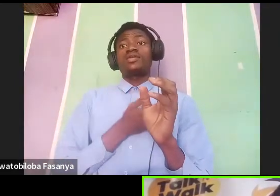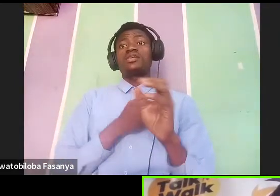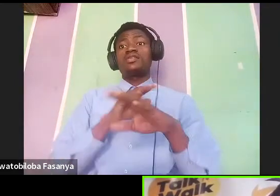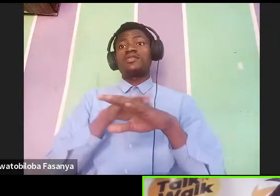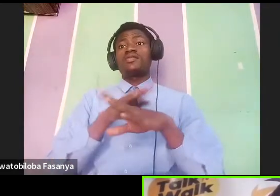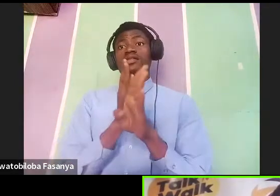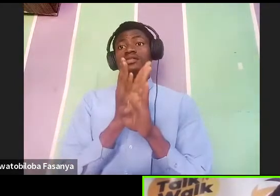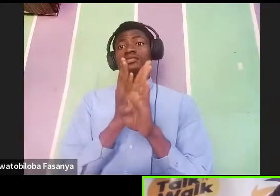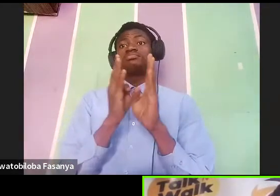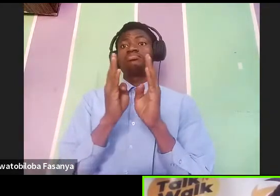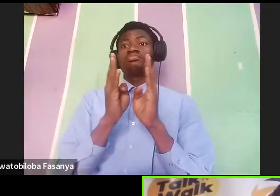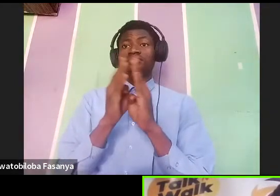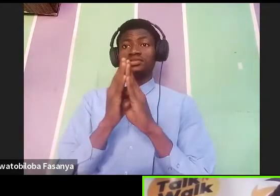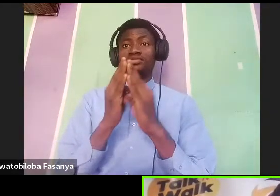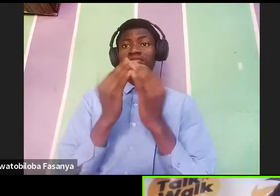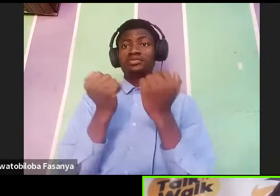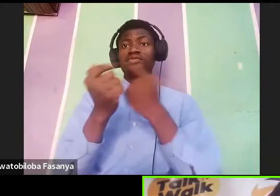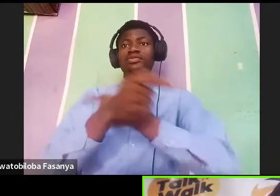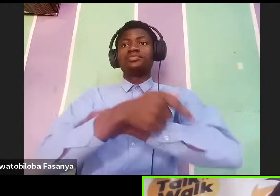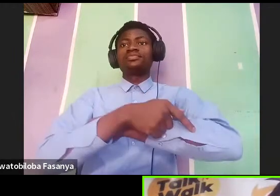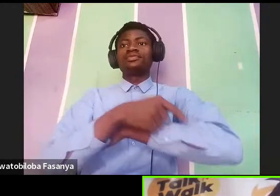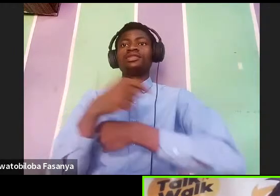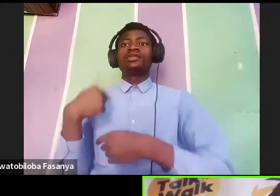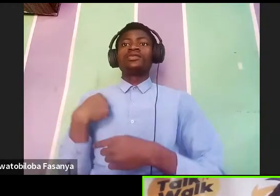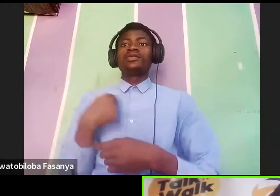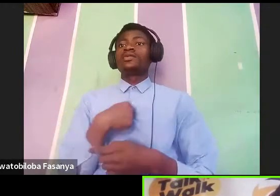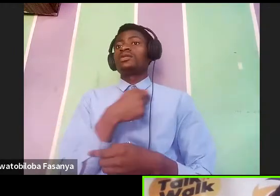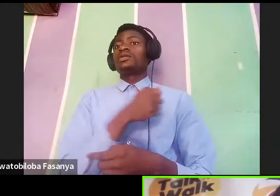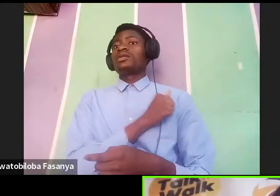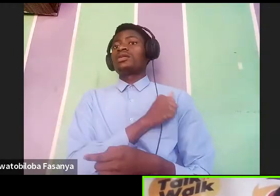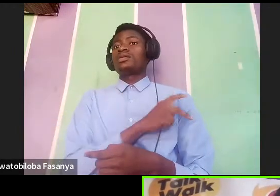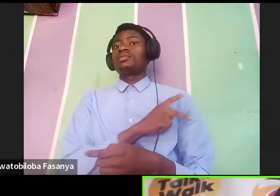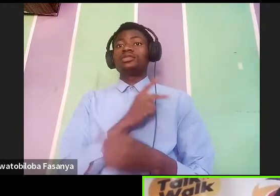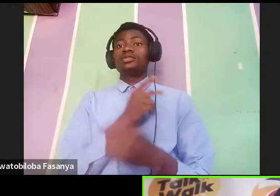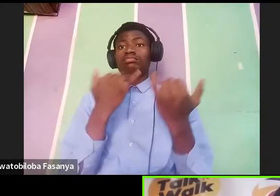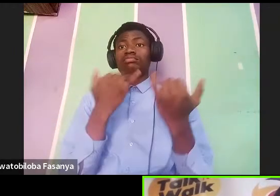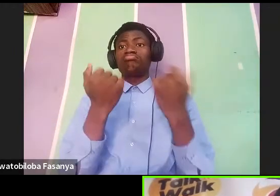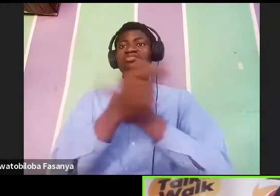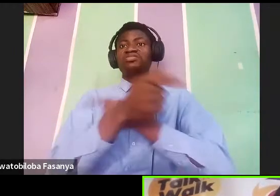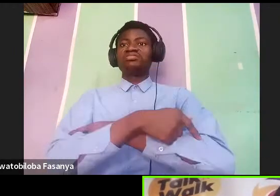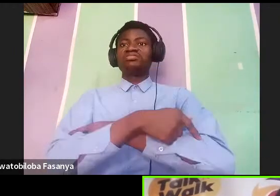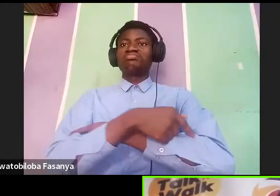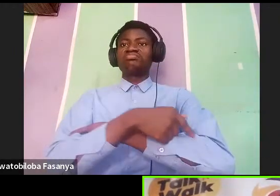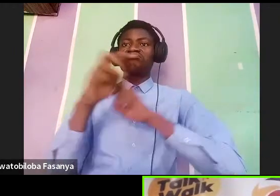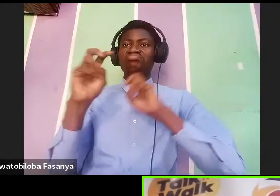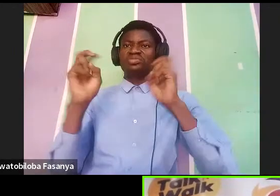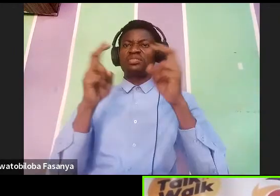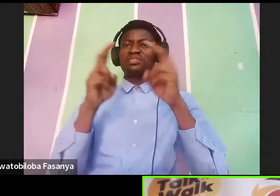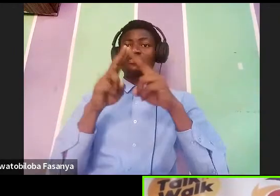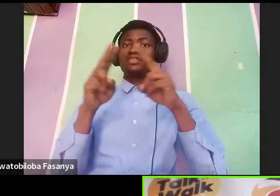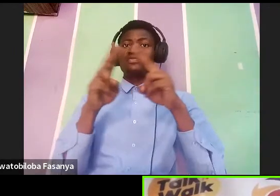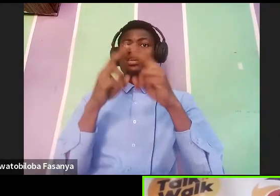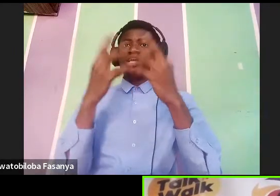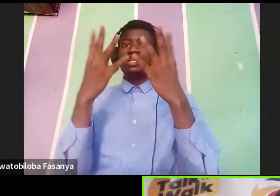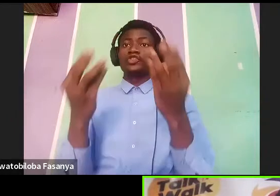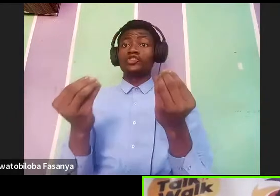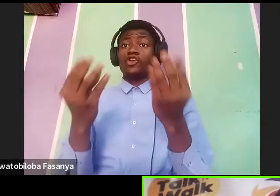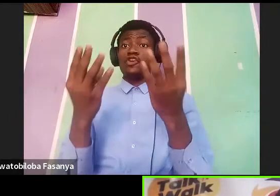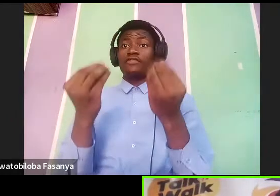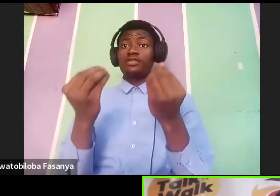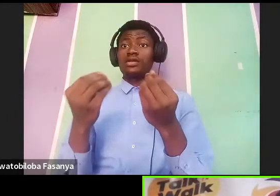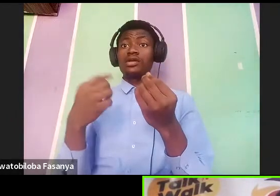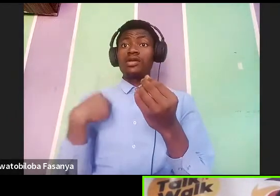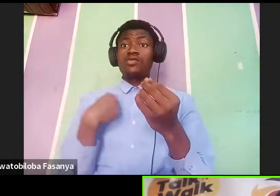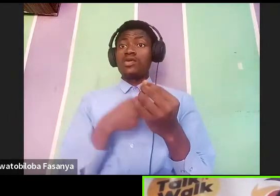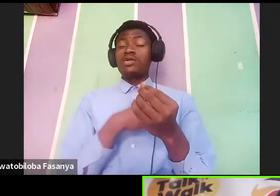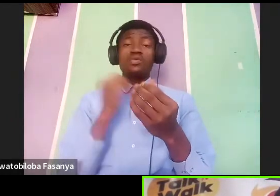Today promises to be very soft because we're going to be looking at some of the things that we are all aware of